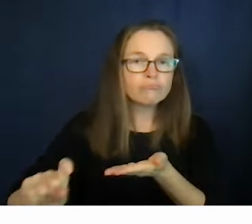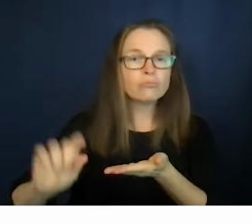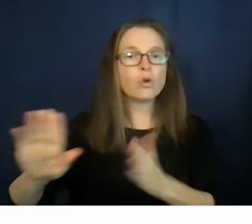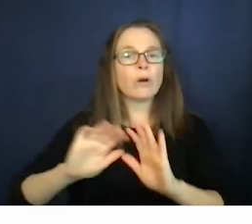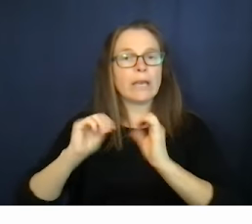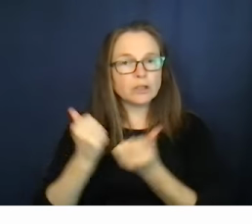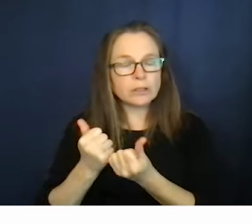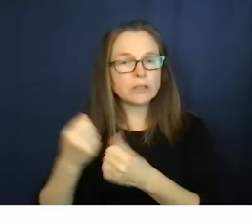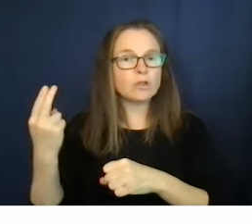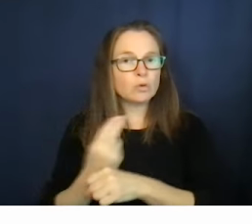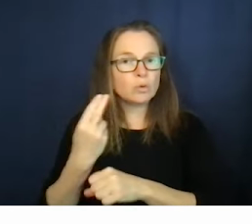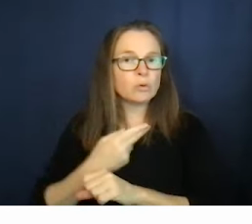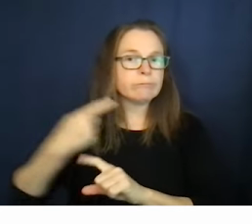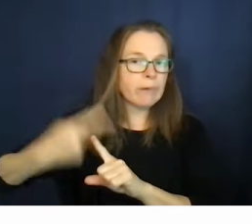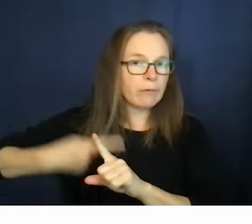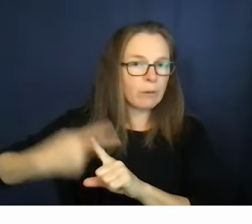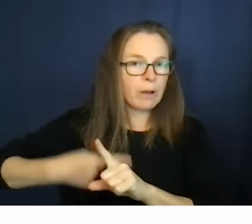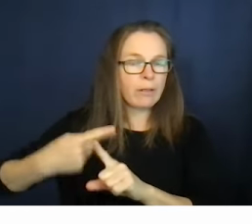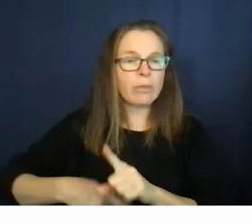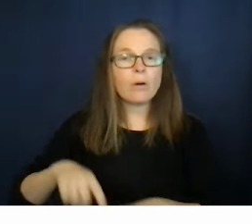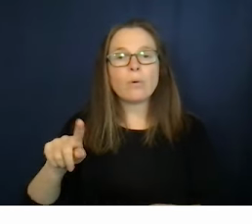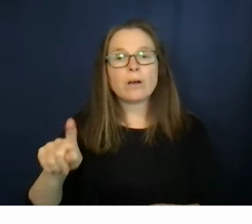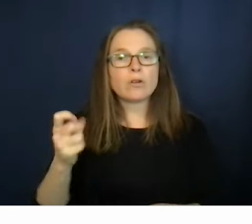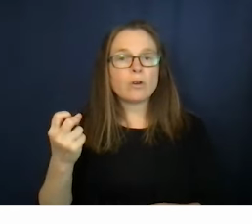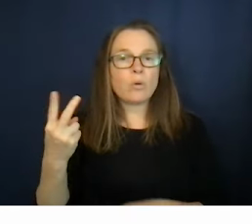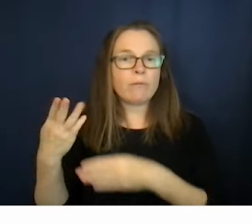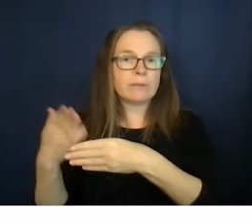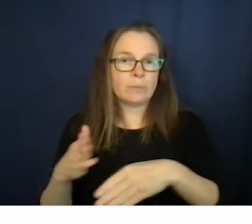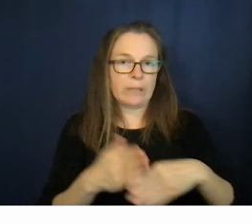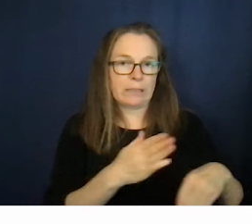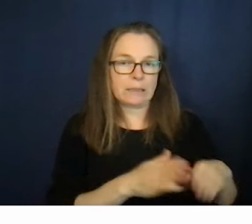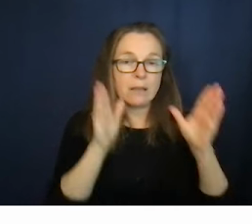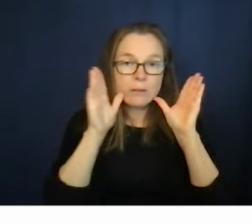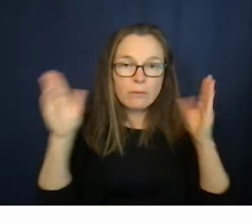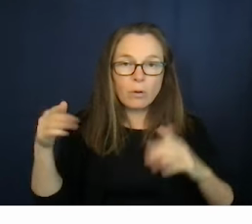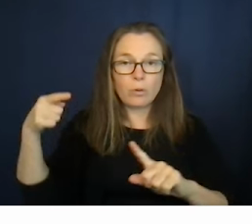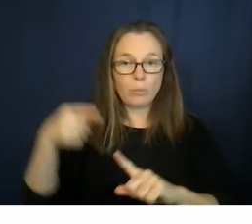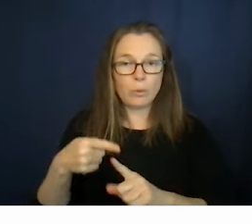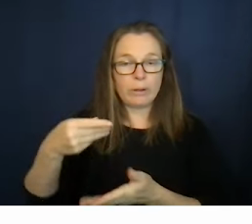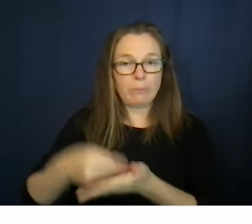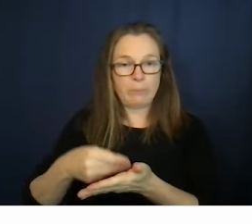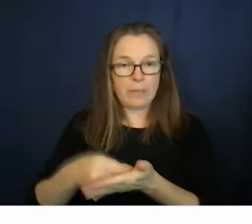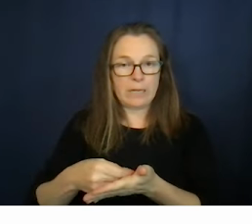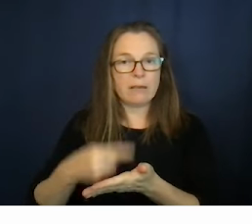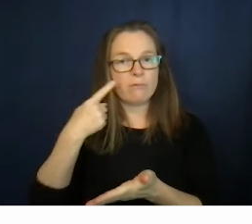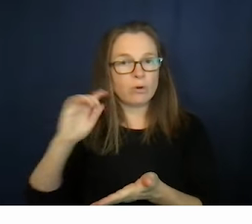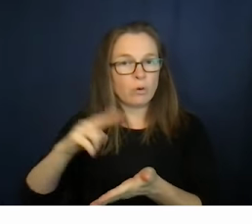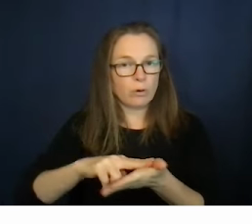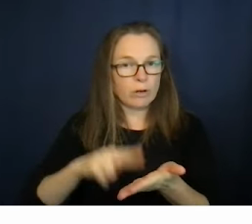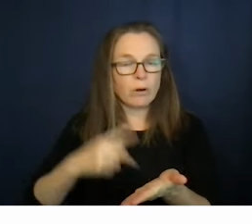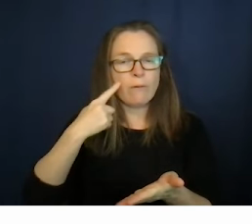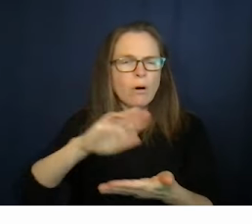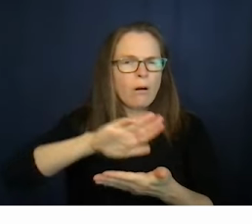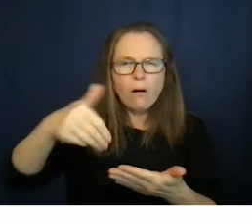draw down each month in a 1/12 split. Focal point funding in contracts is for all of